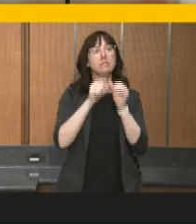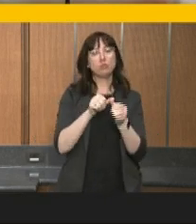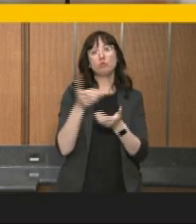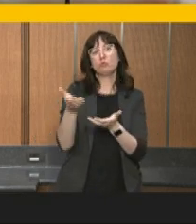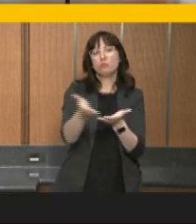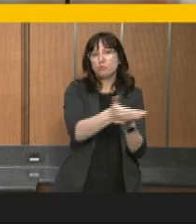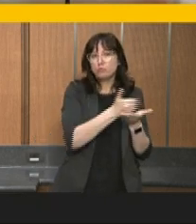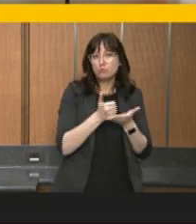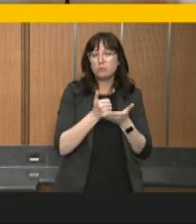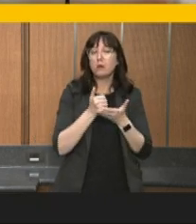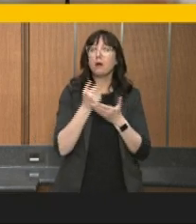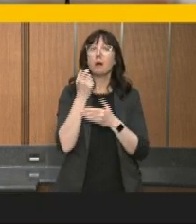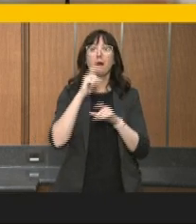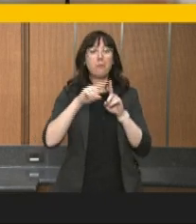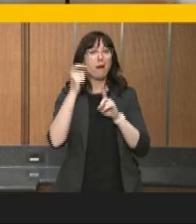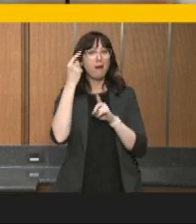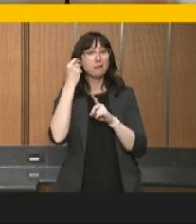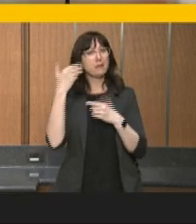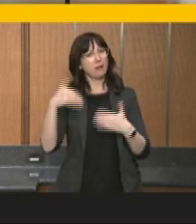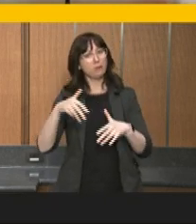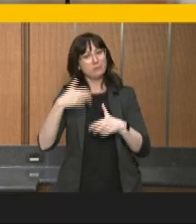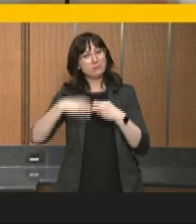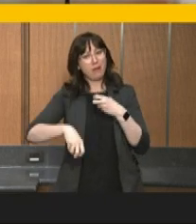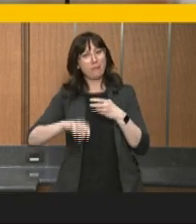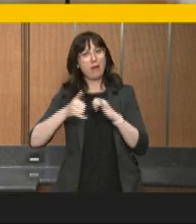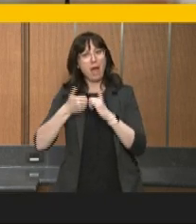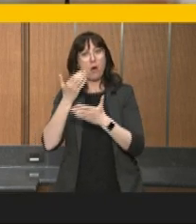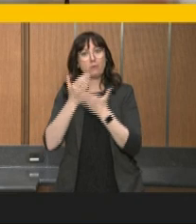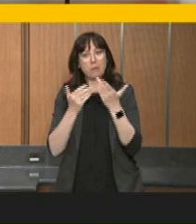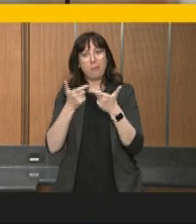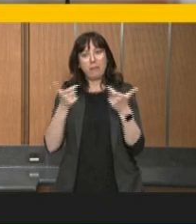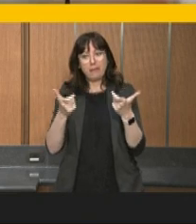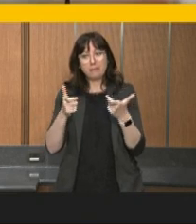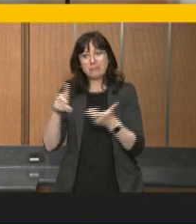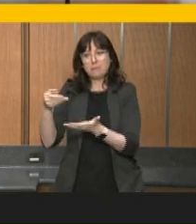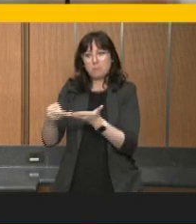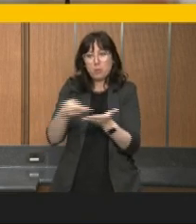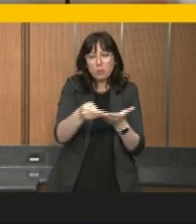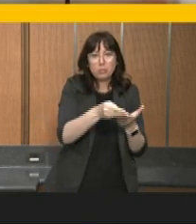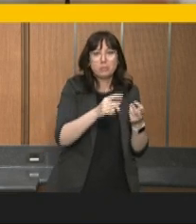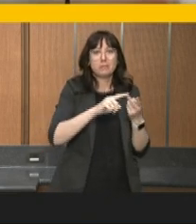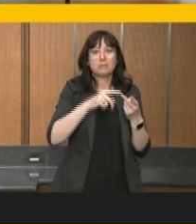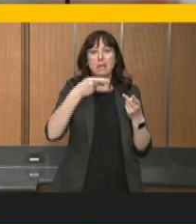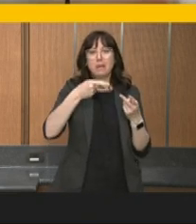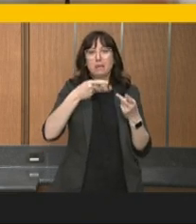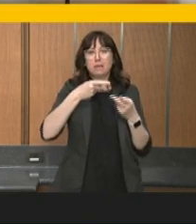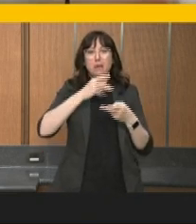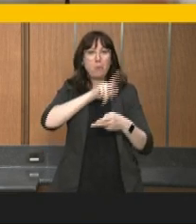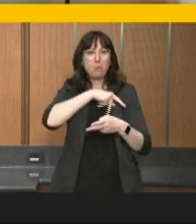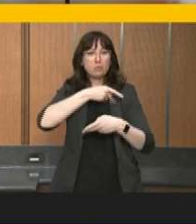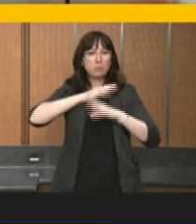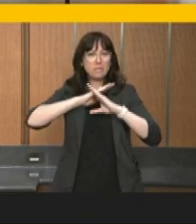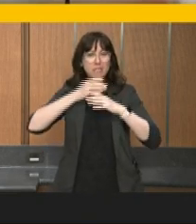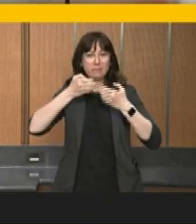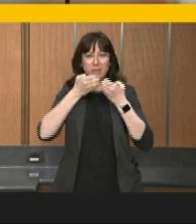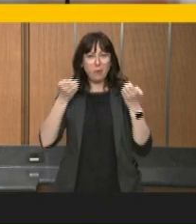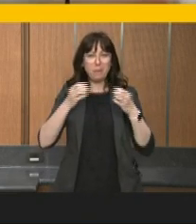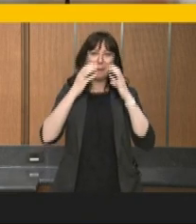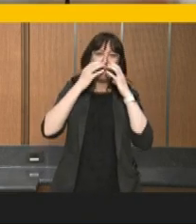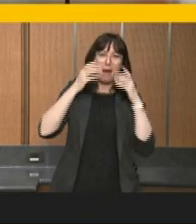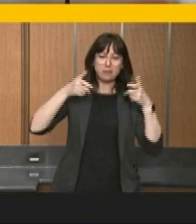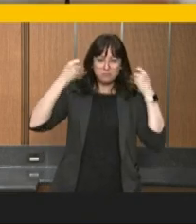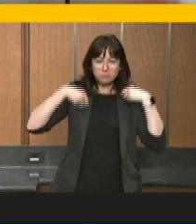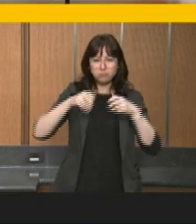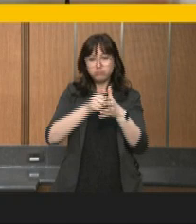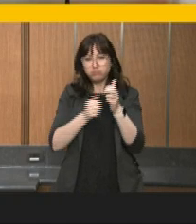global challenges in securing certain supplies and certain types of personal protective equipment. What I do know is that